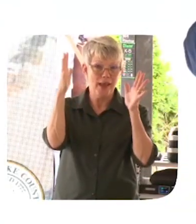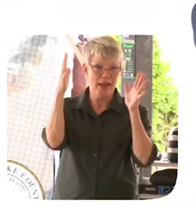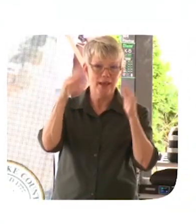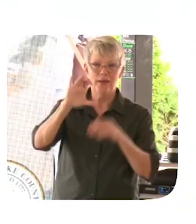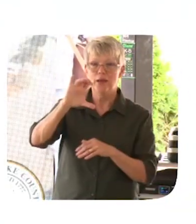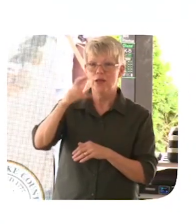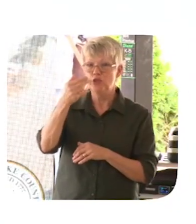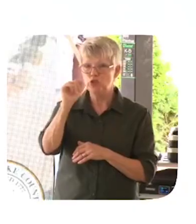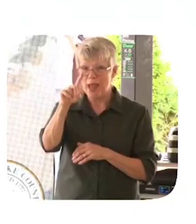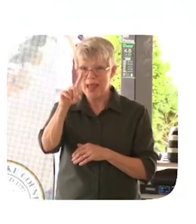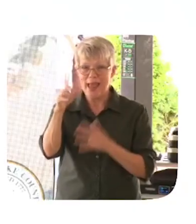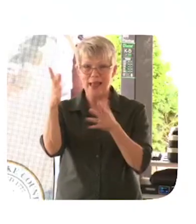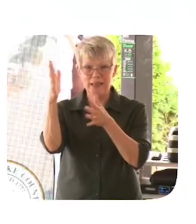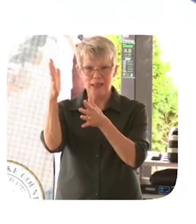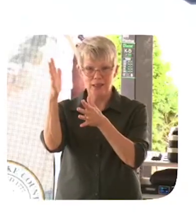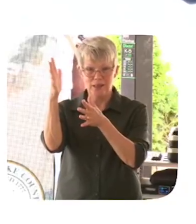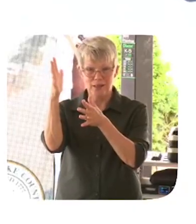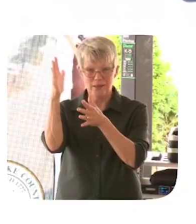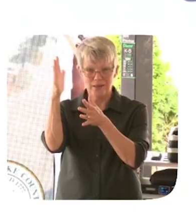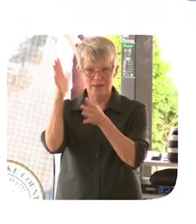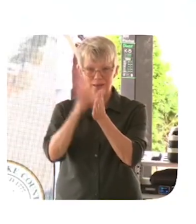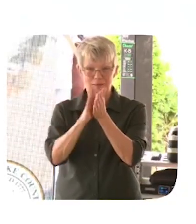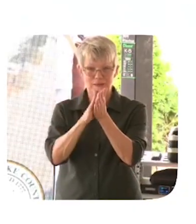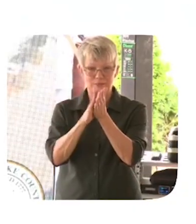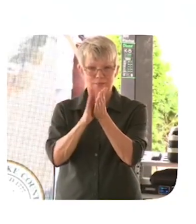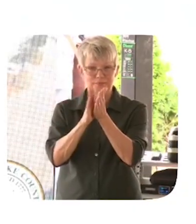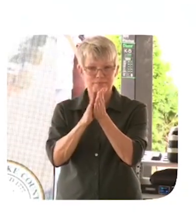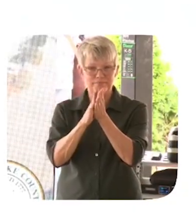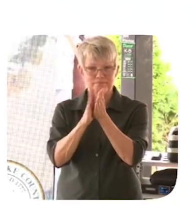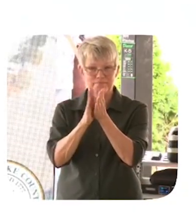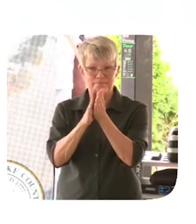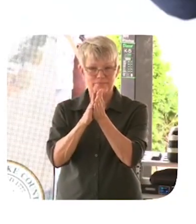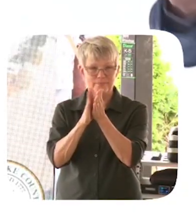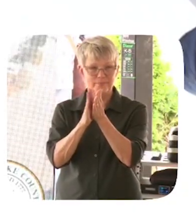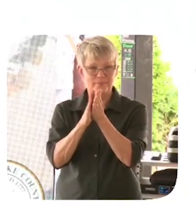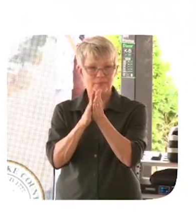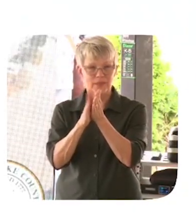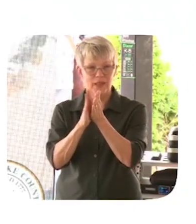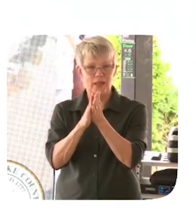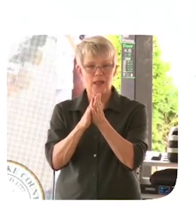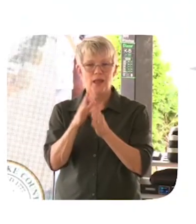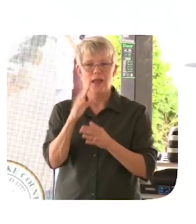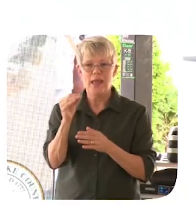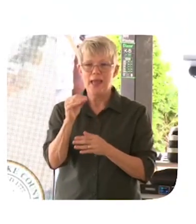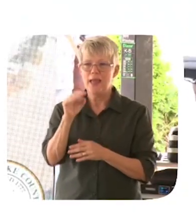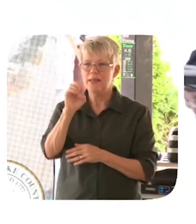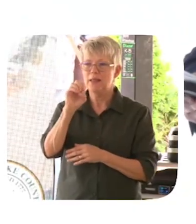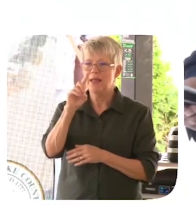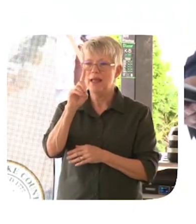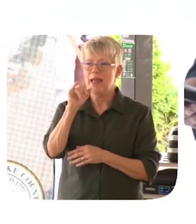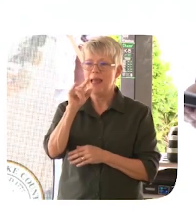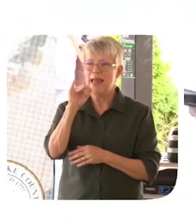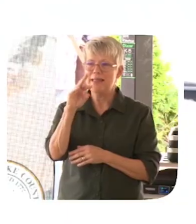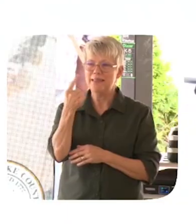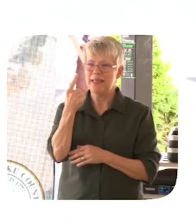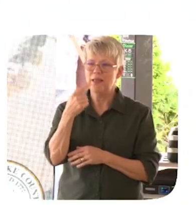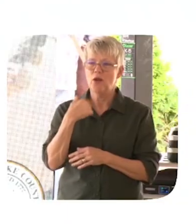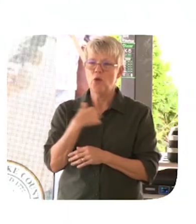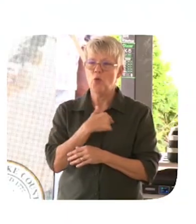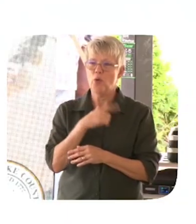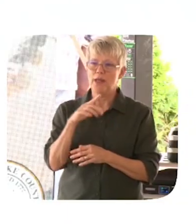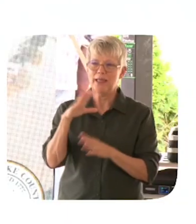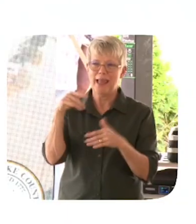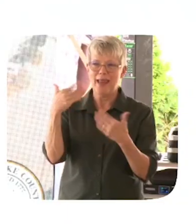in making this. Where's Corey? Is Corey here? Corey standing back there, edited all this. He spent this week. We gave him a